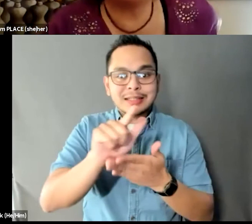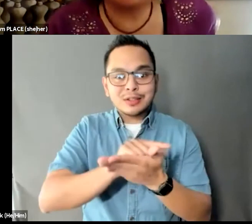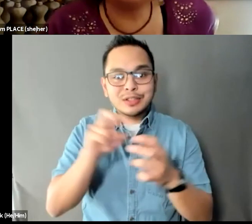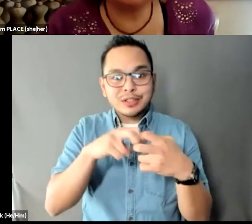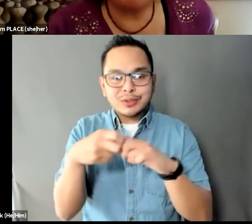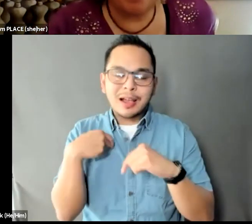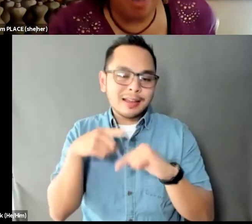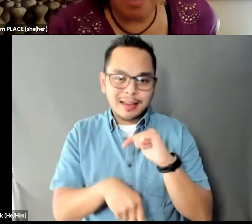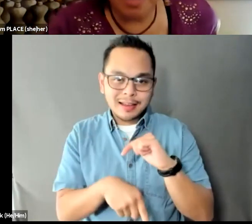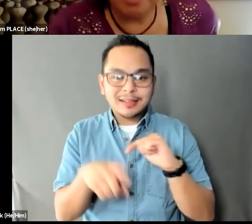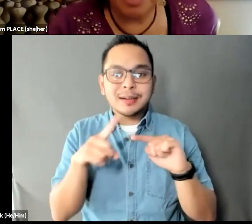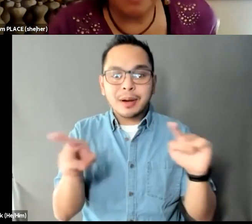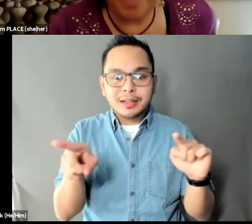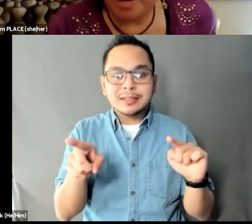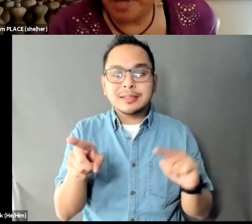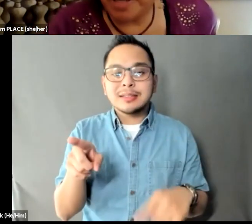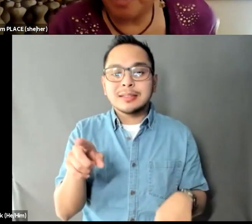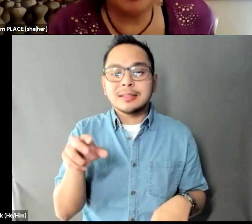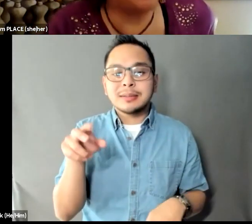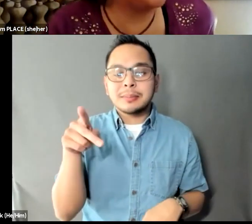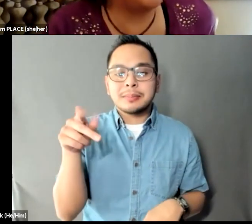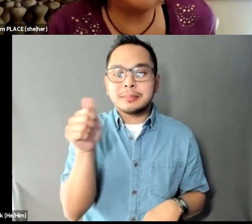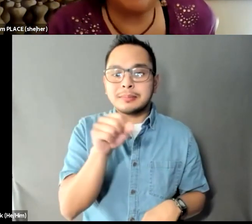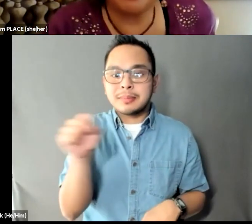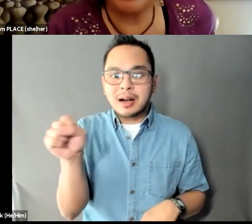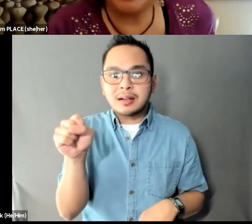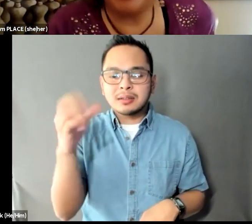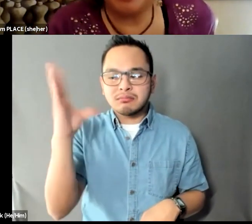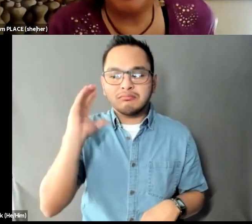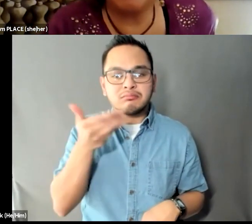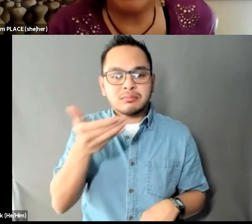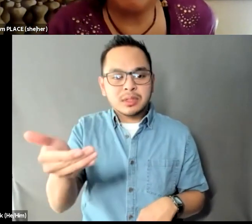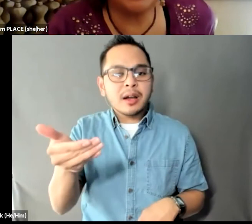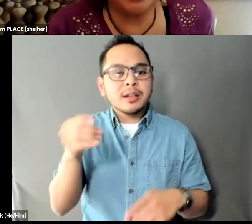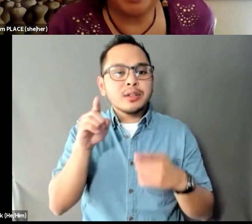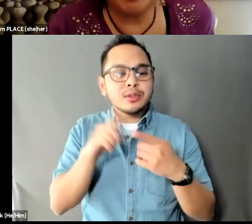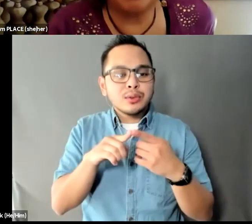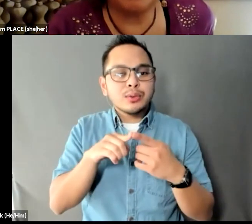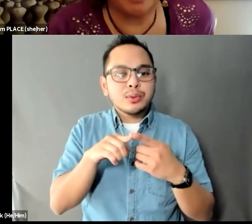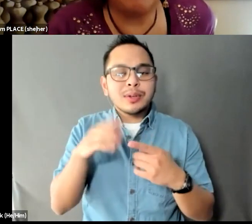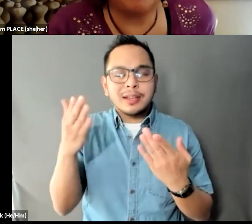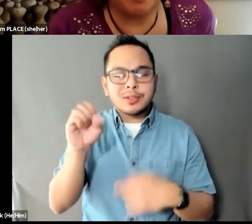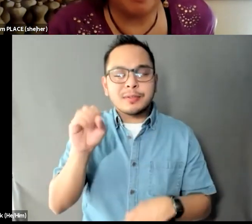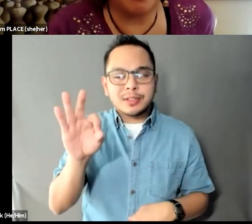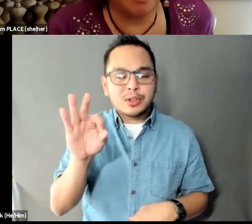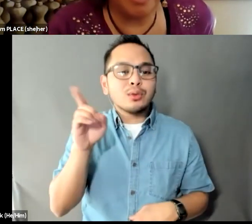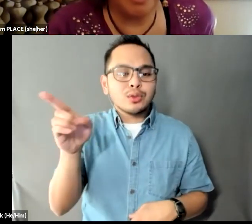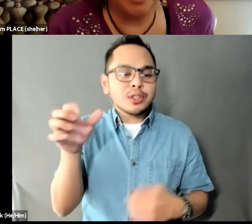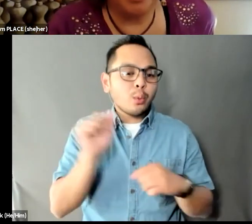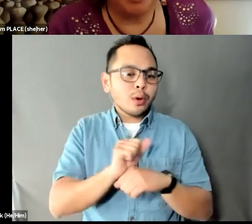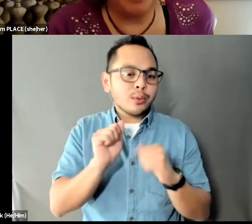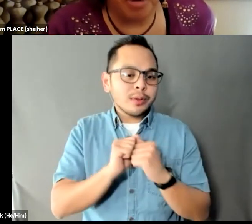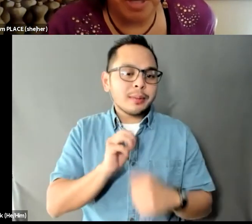But actually, PAS was invited by Southern Exposure here in San Francisco, and she worked with mission girls. So it's brown and black